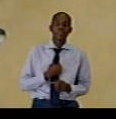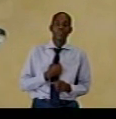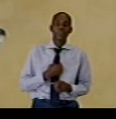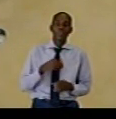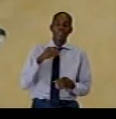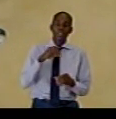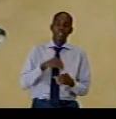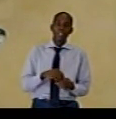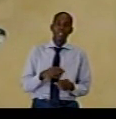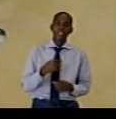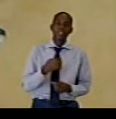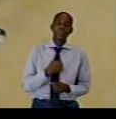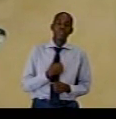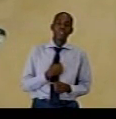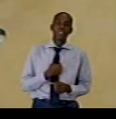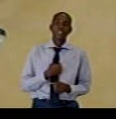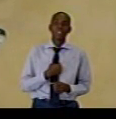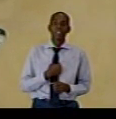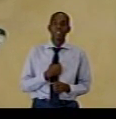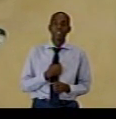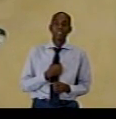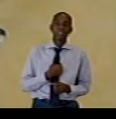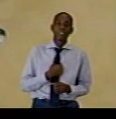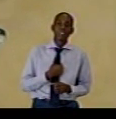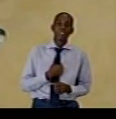In me,